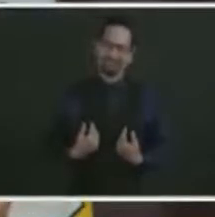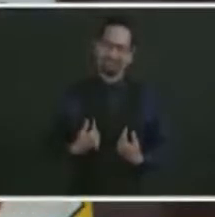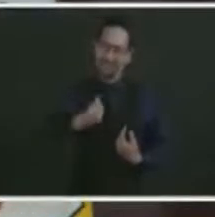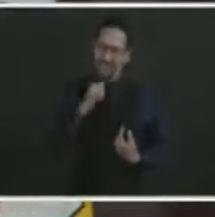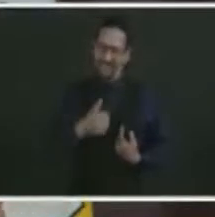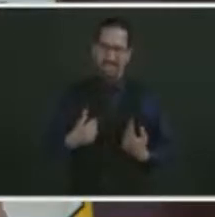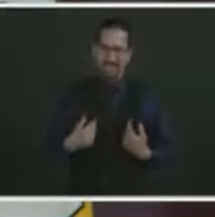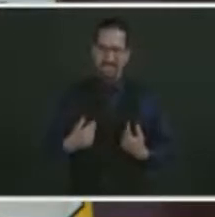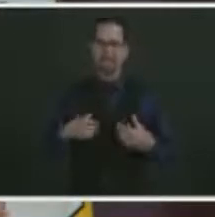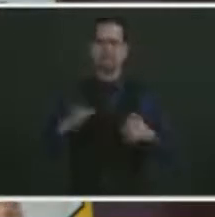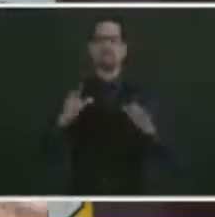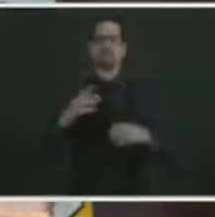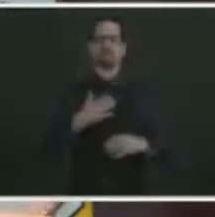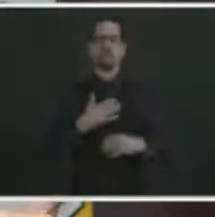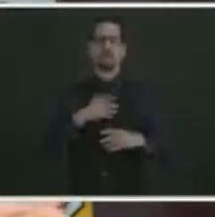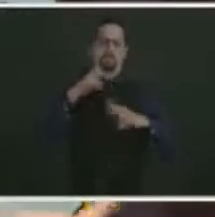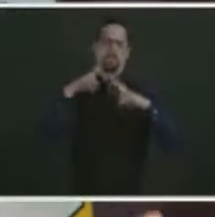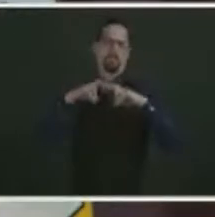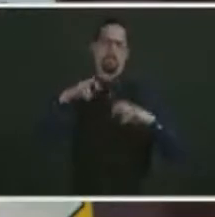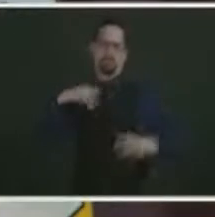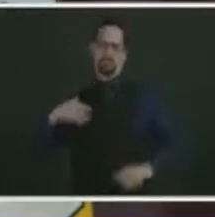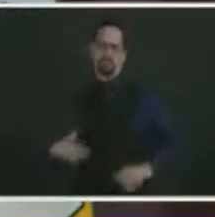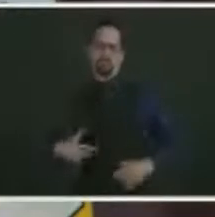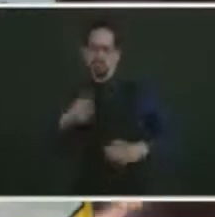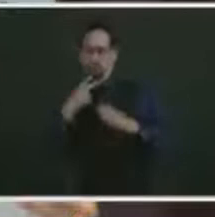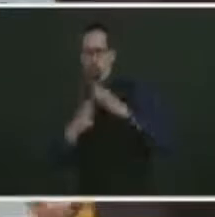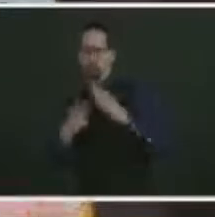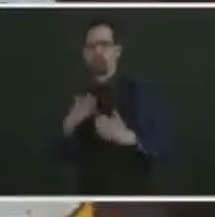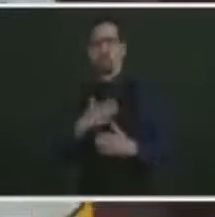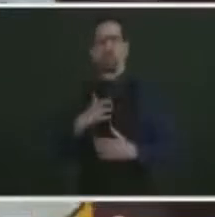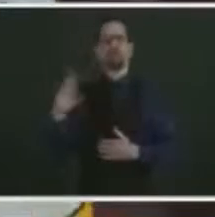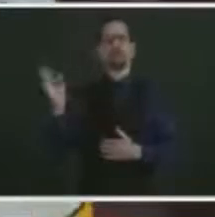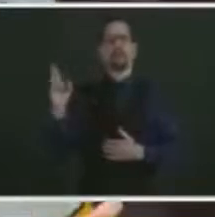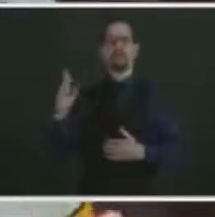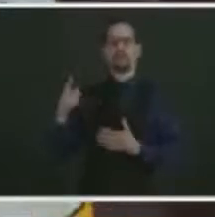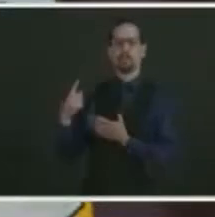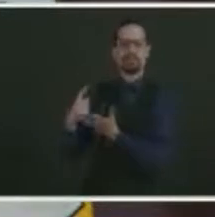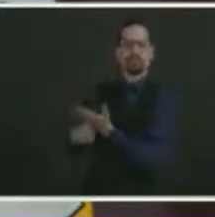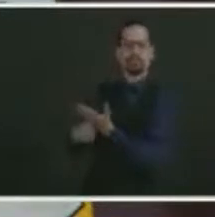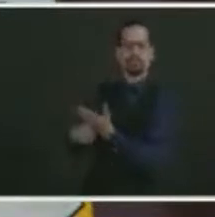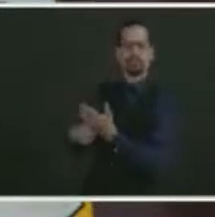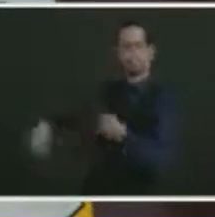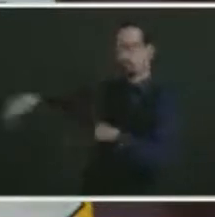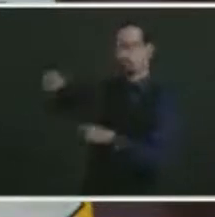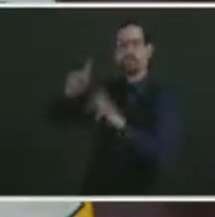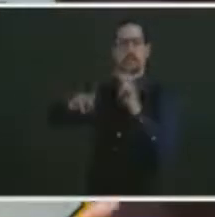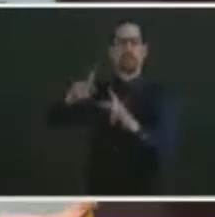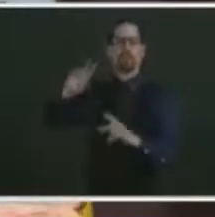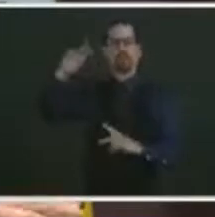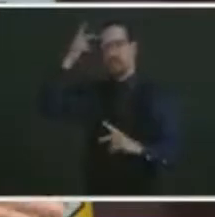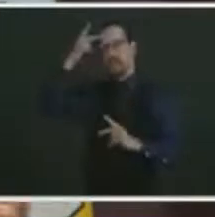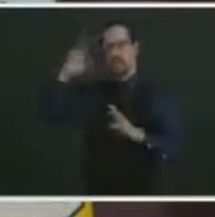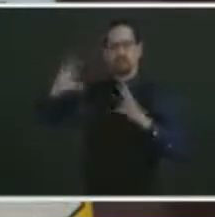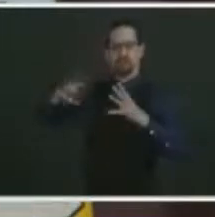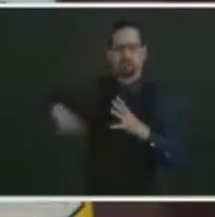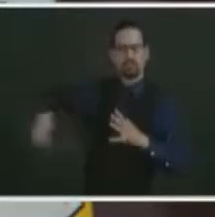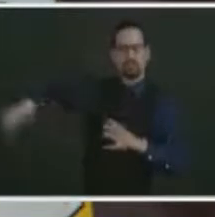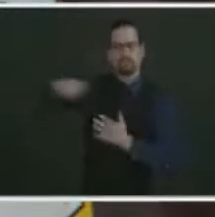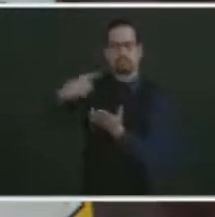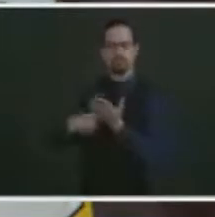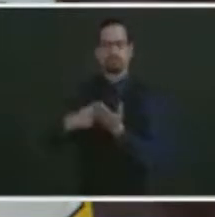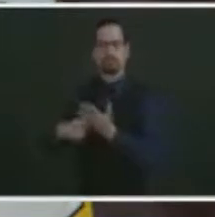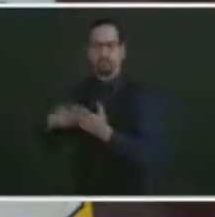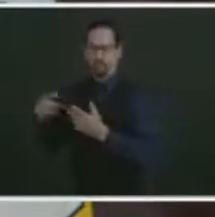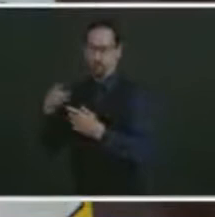my Republican counterparts around the country all the time. They are asking for a state aid as much as